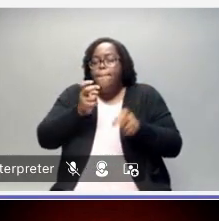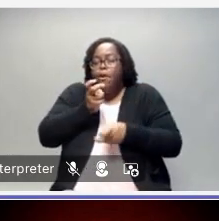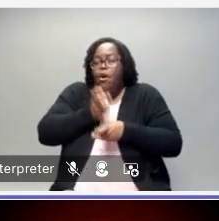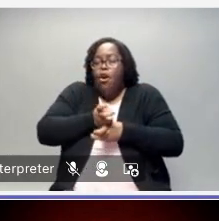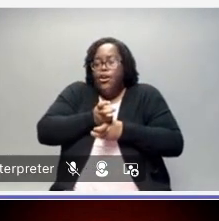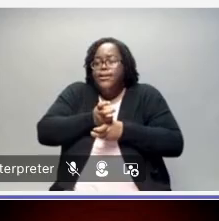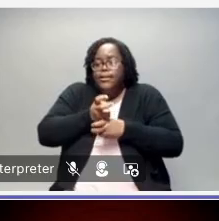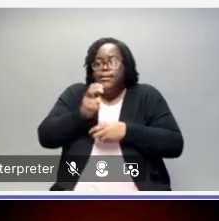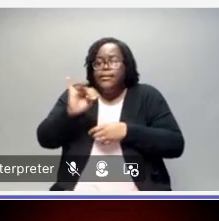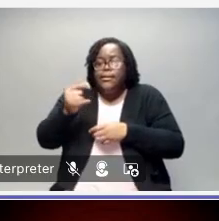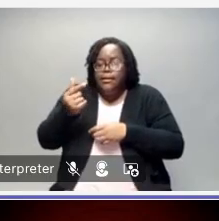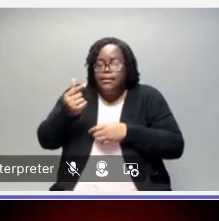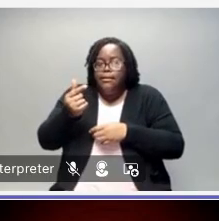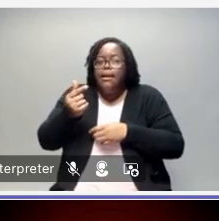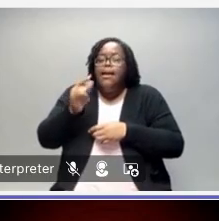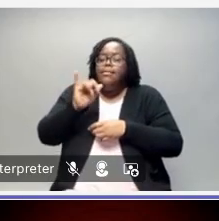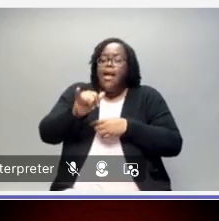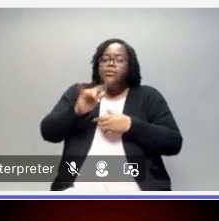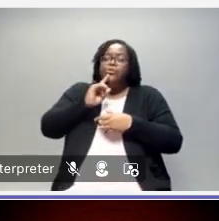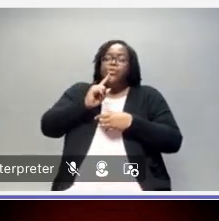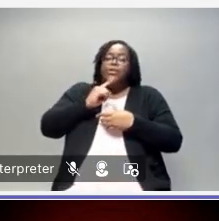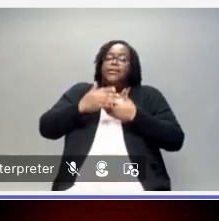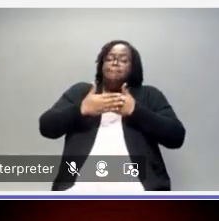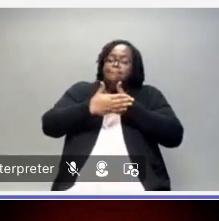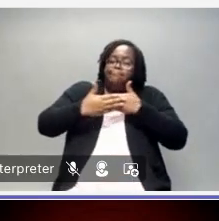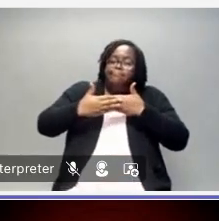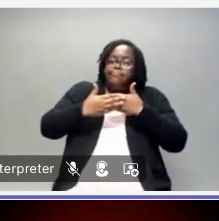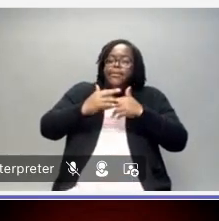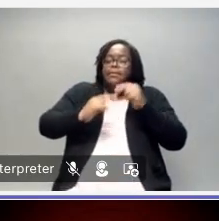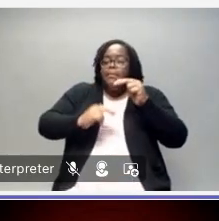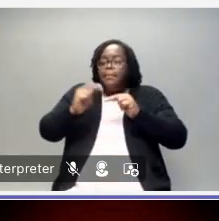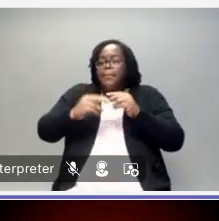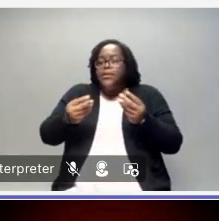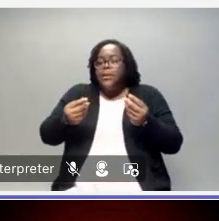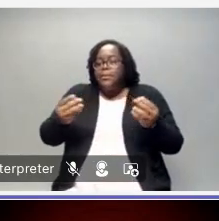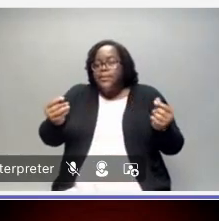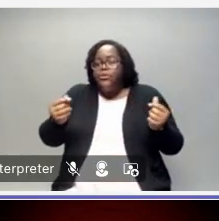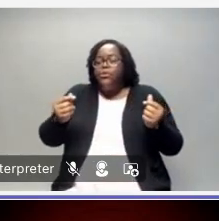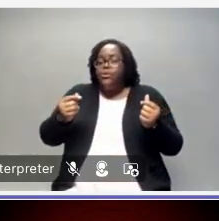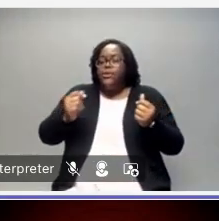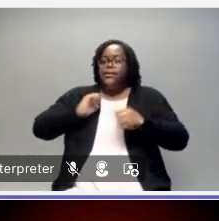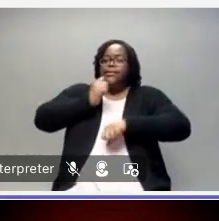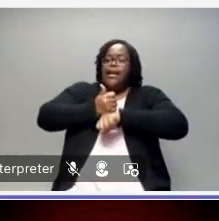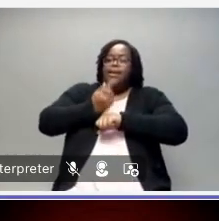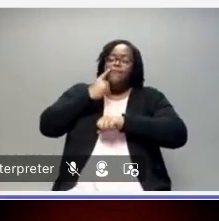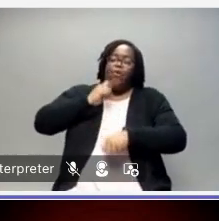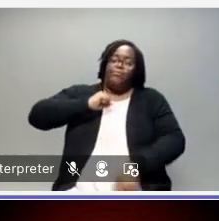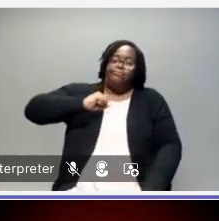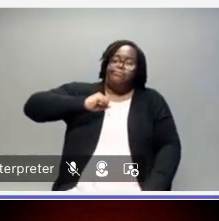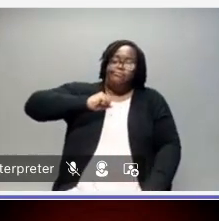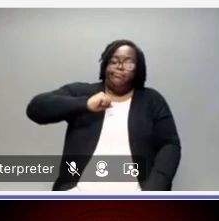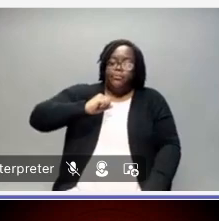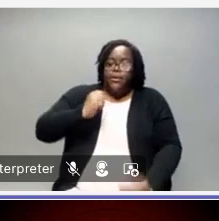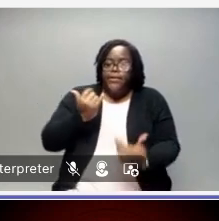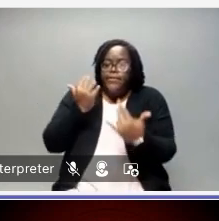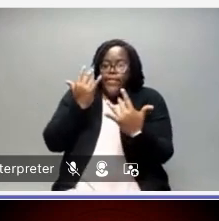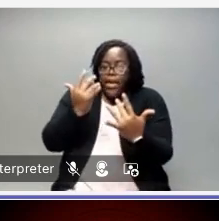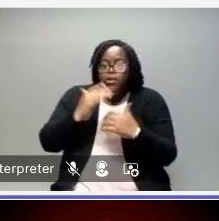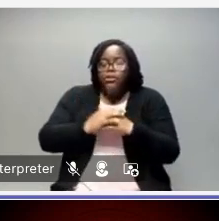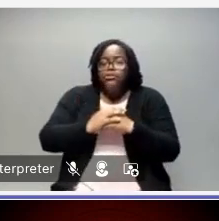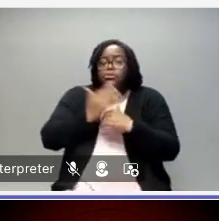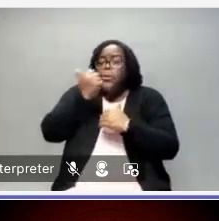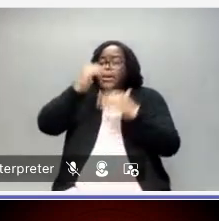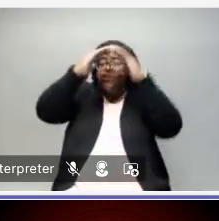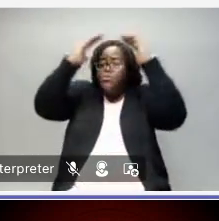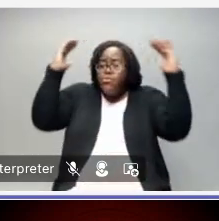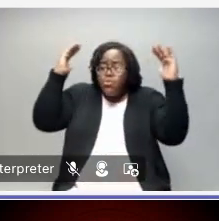resistant components as in sidings, composite roofs, decking, enclosed eaves, and remove that roof debris that may